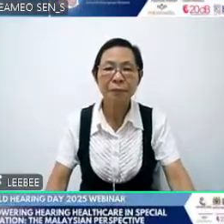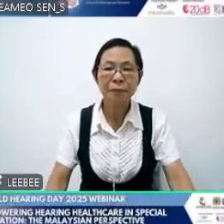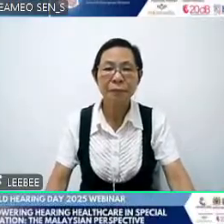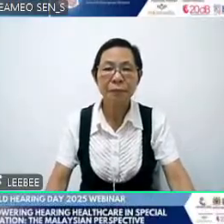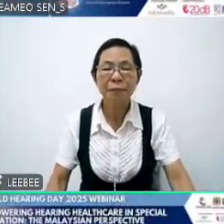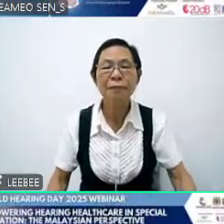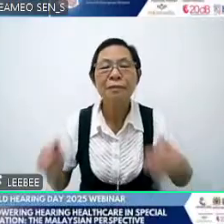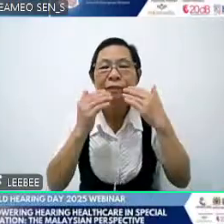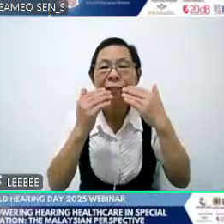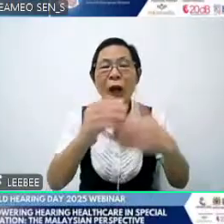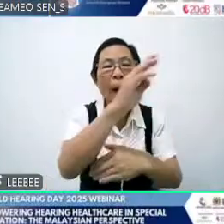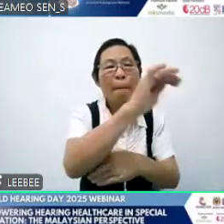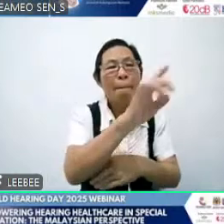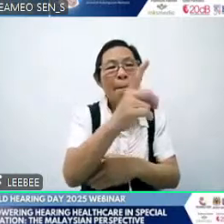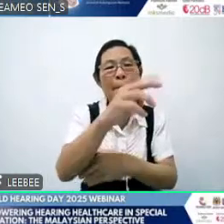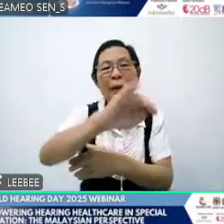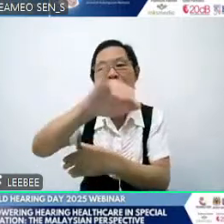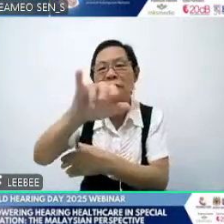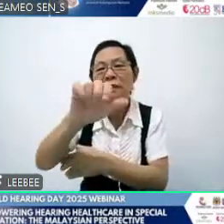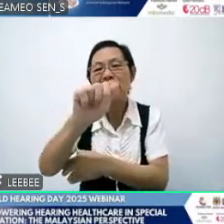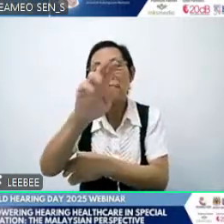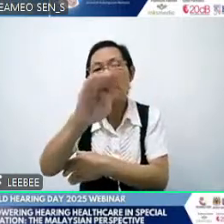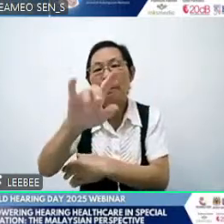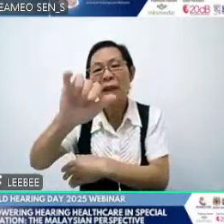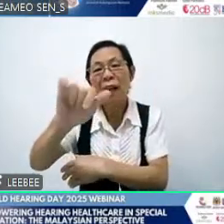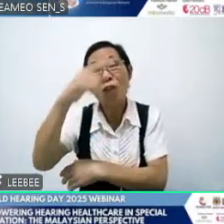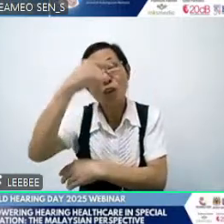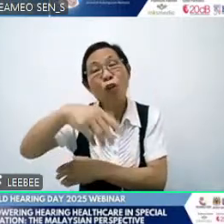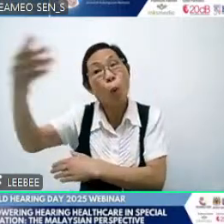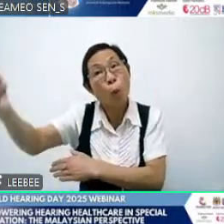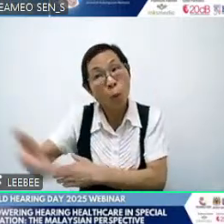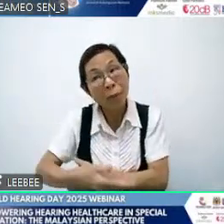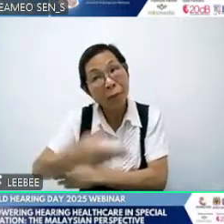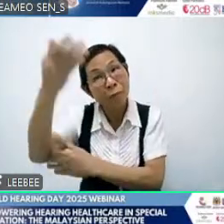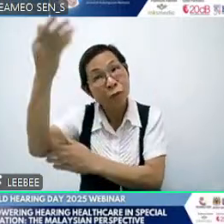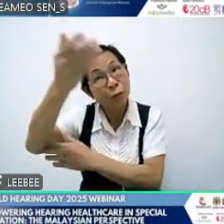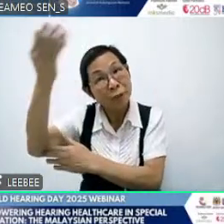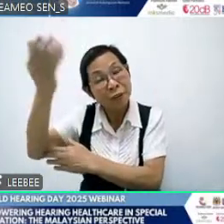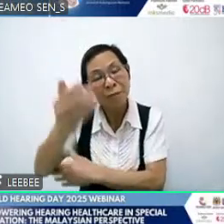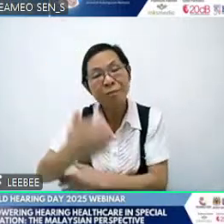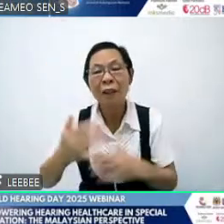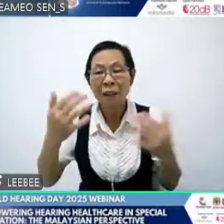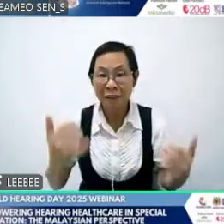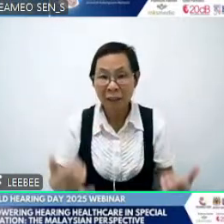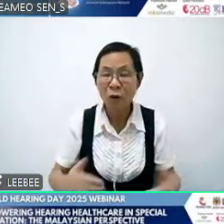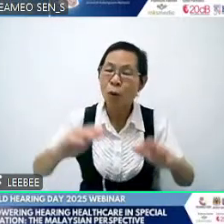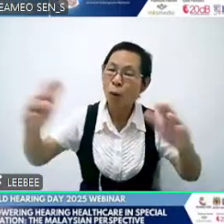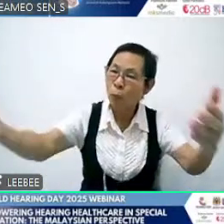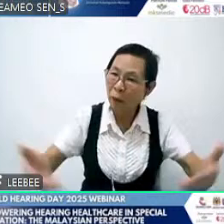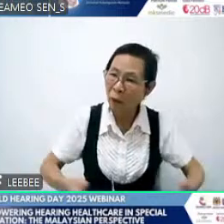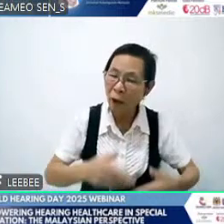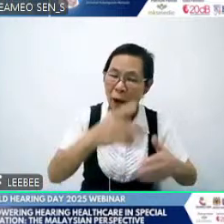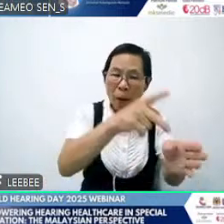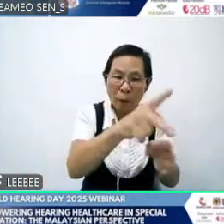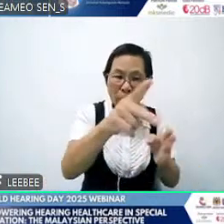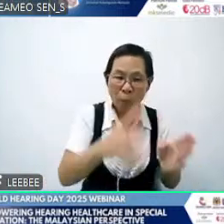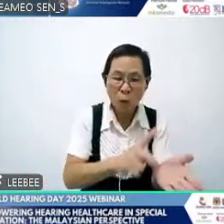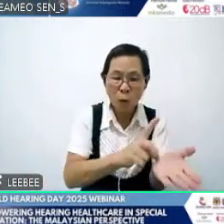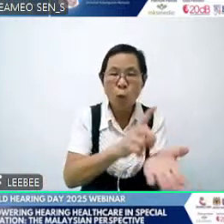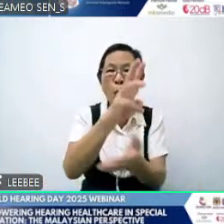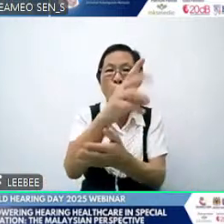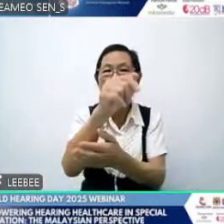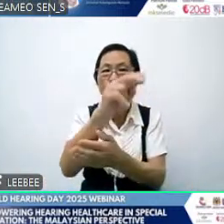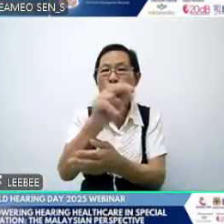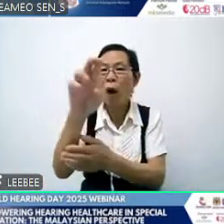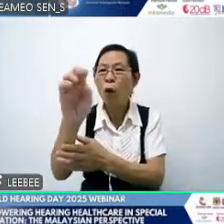Thank you, Madam Jamila, for the welcoming speech. Now, please welcome Professor Dr. Wan Rosli